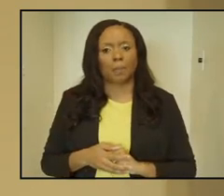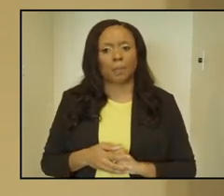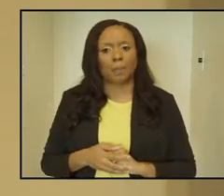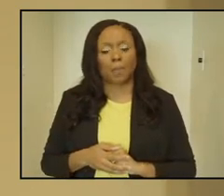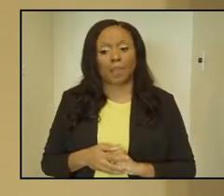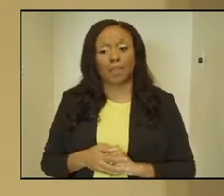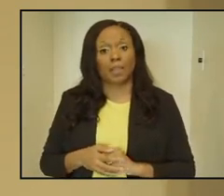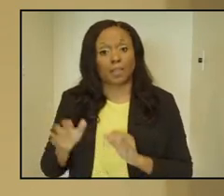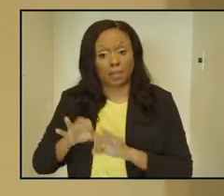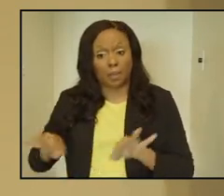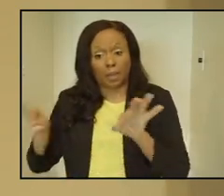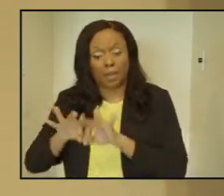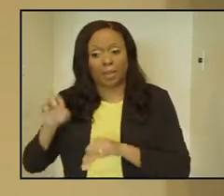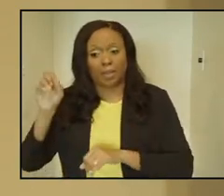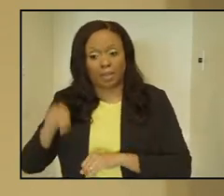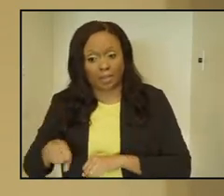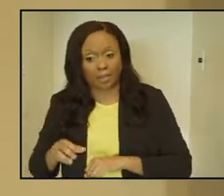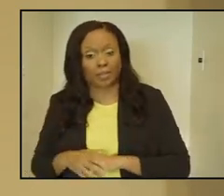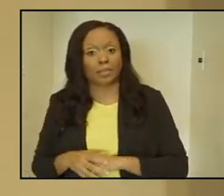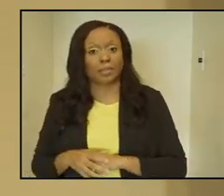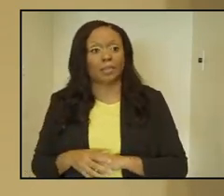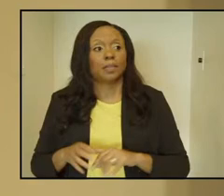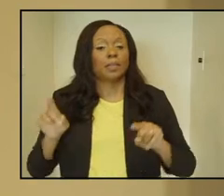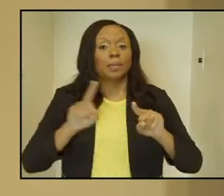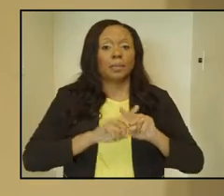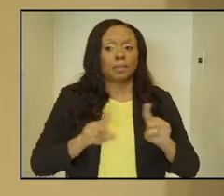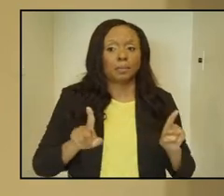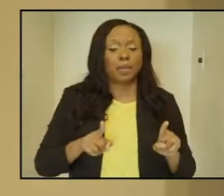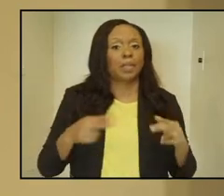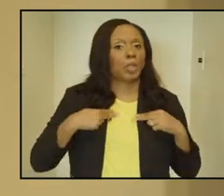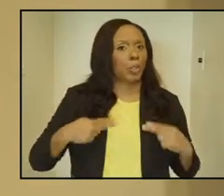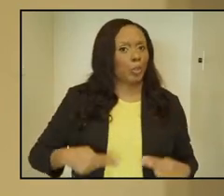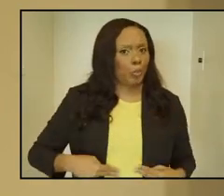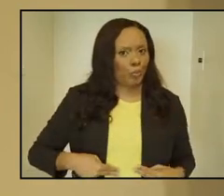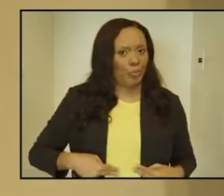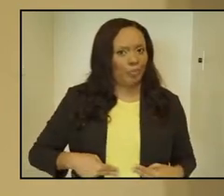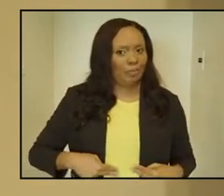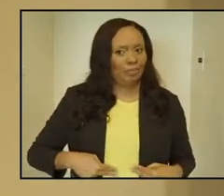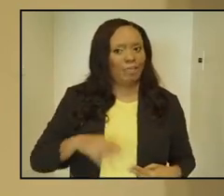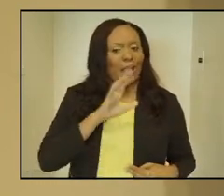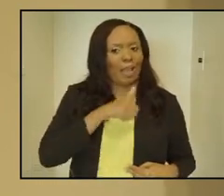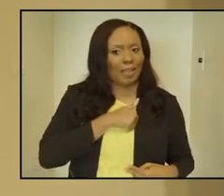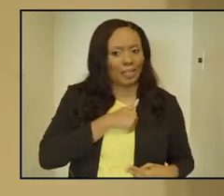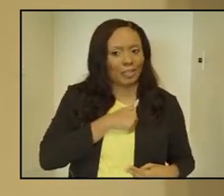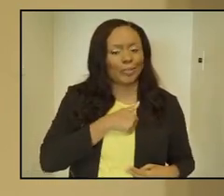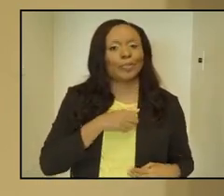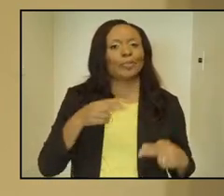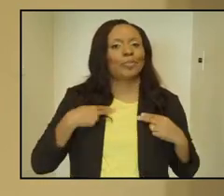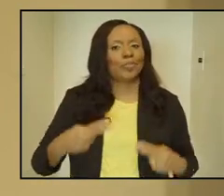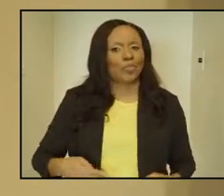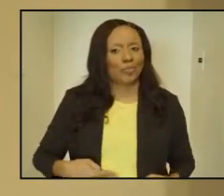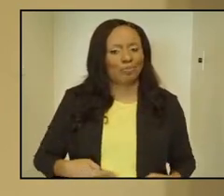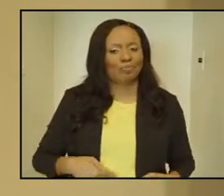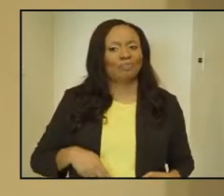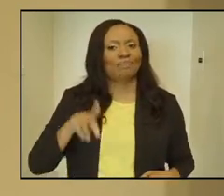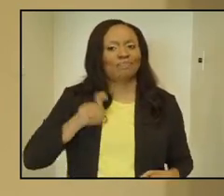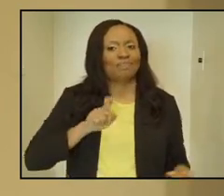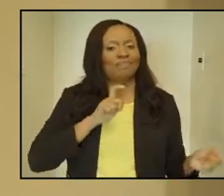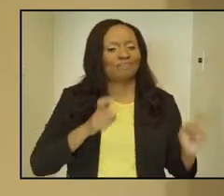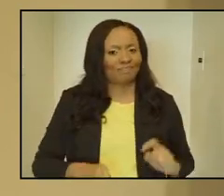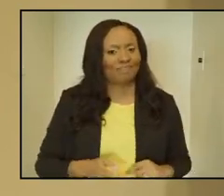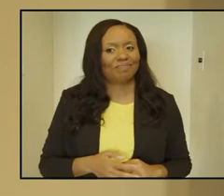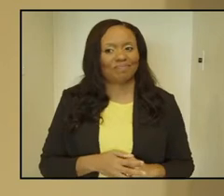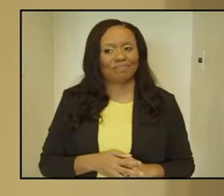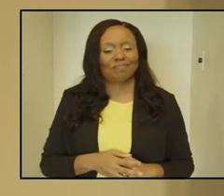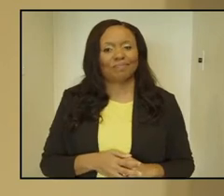the legislation, and without the transformation of the human element, will not mean anything. This is